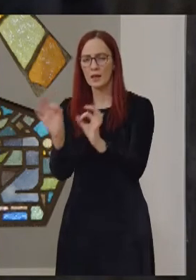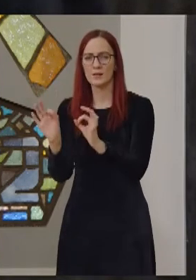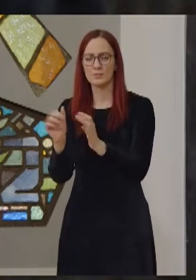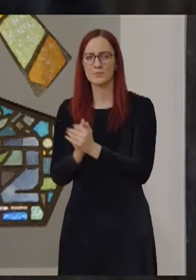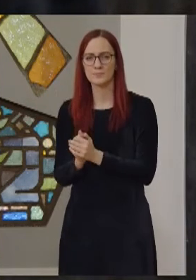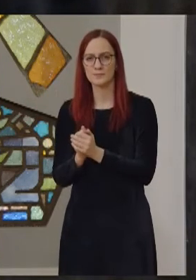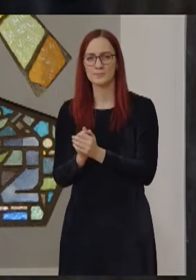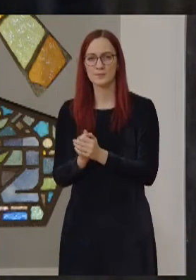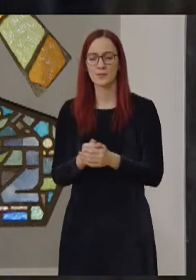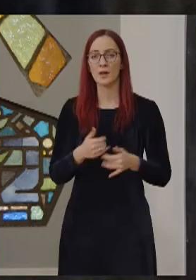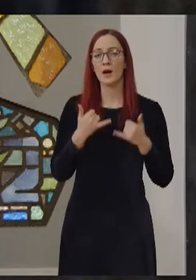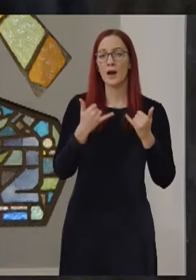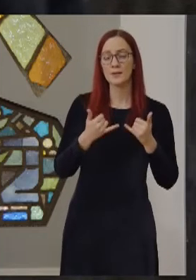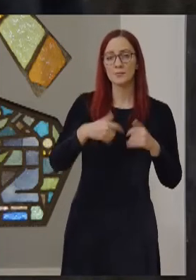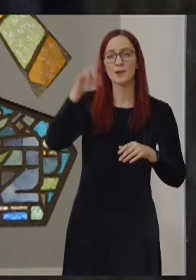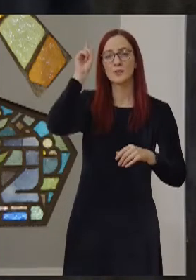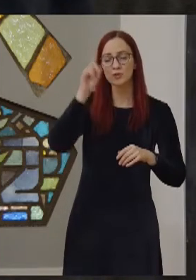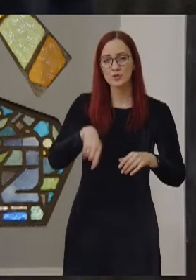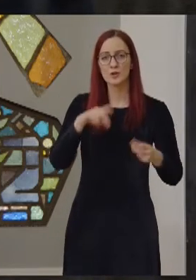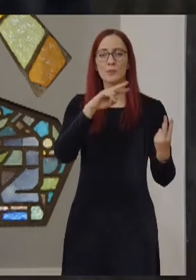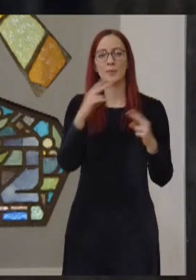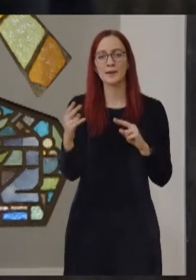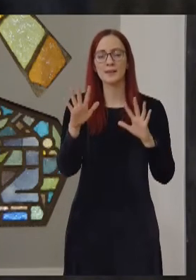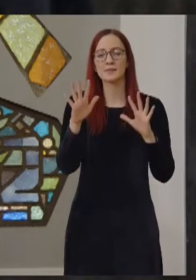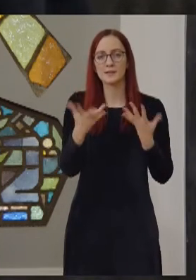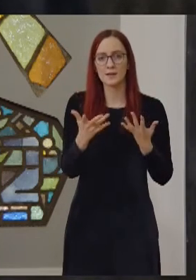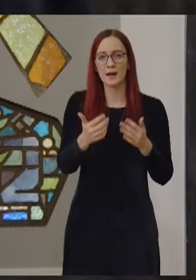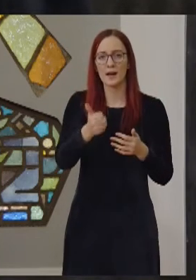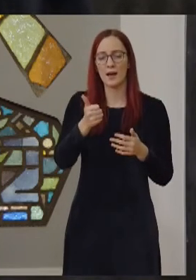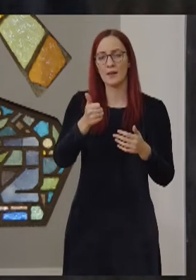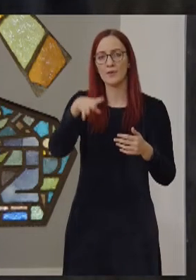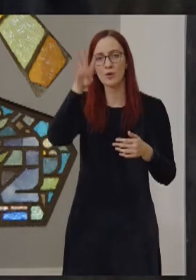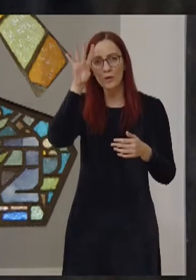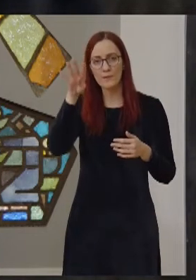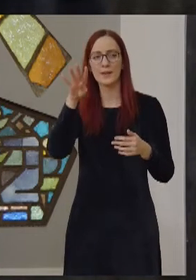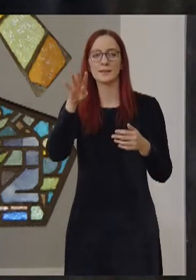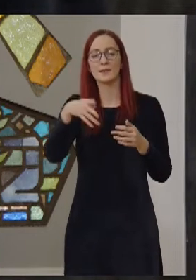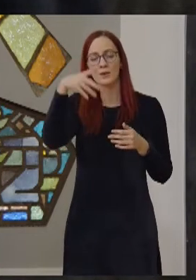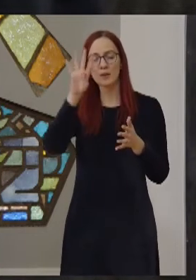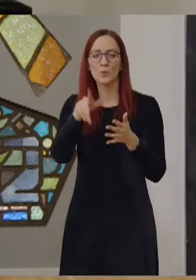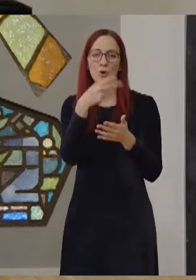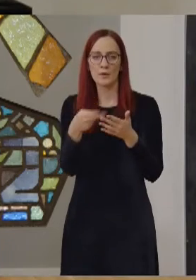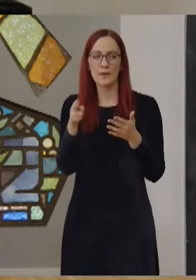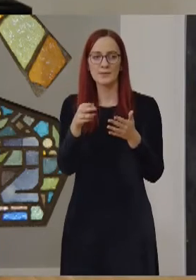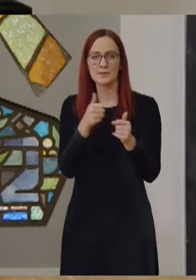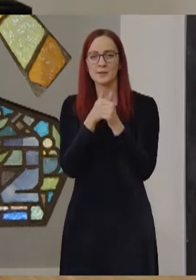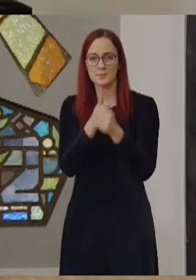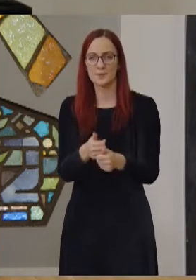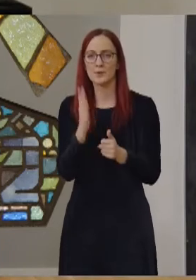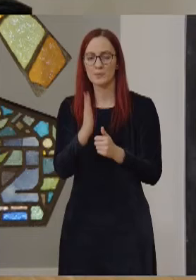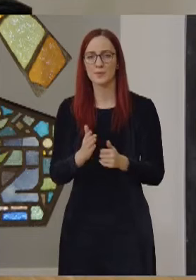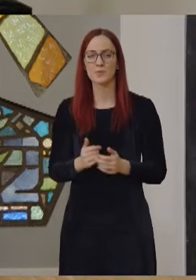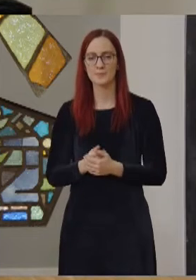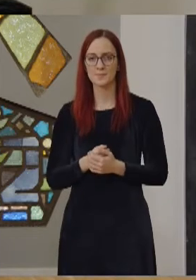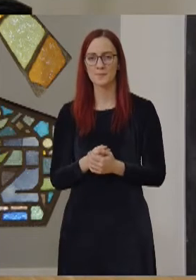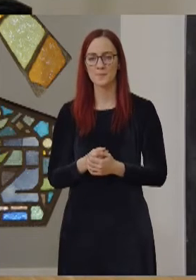can the United Kingdom be an example for Lithuania as it conducts the